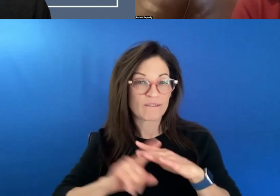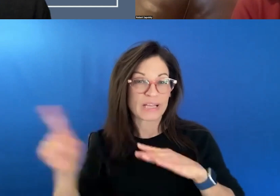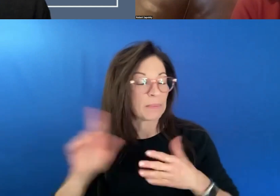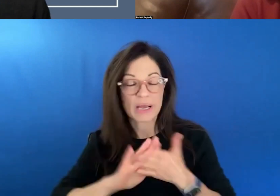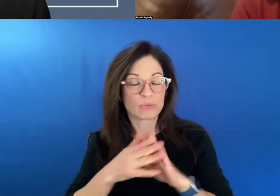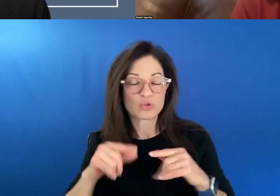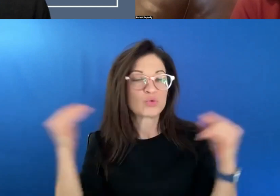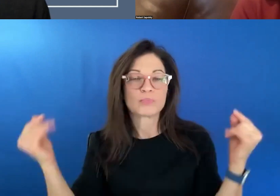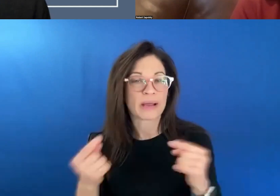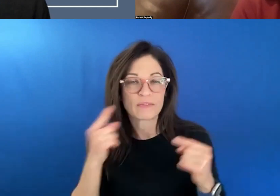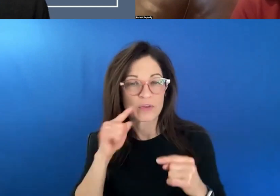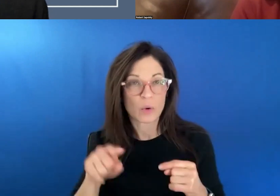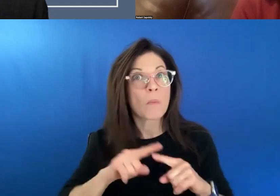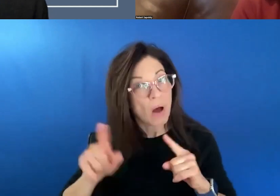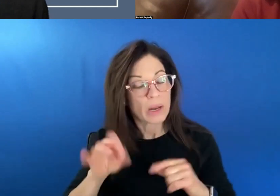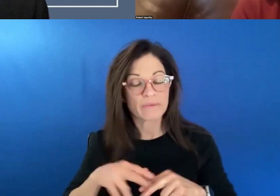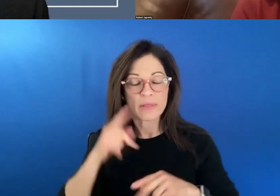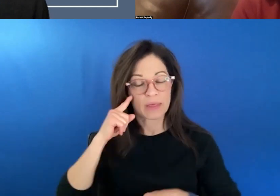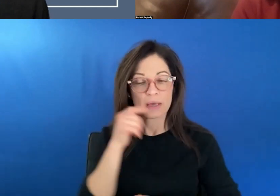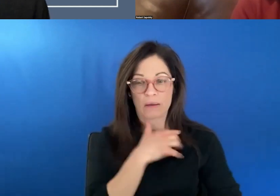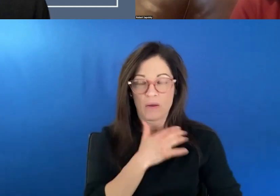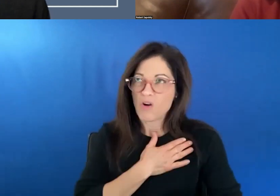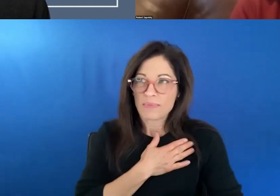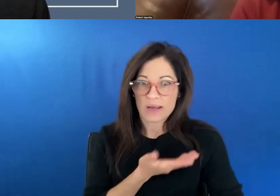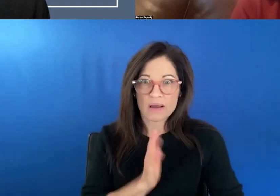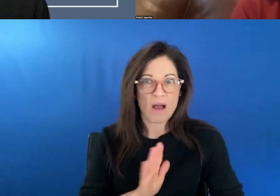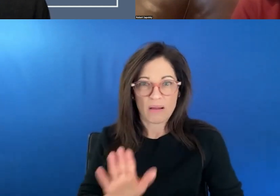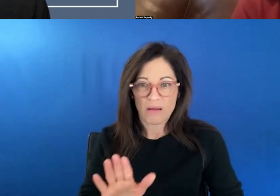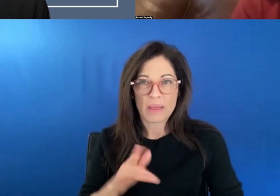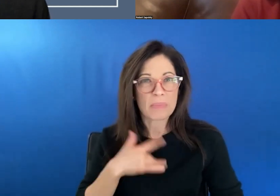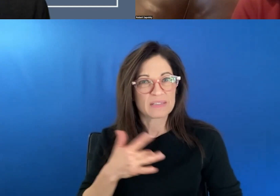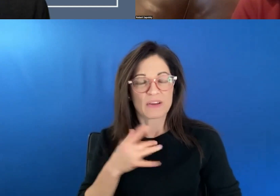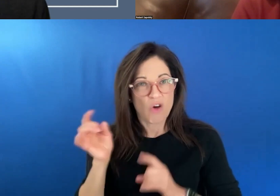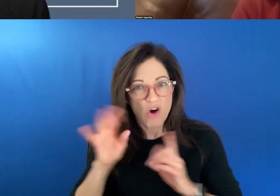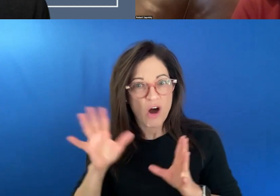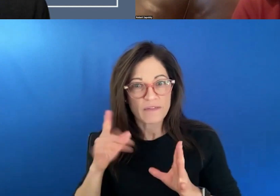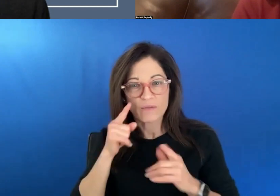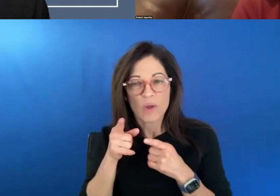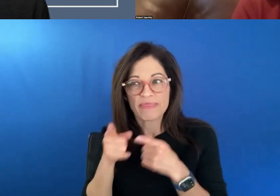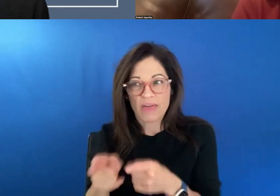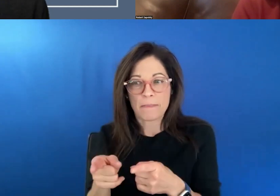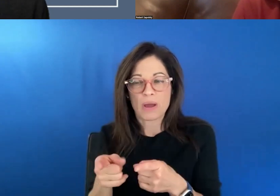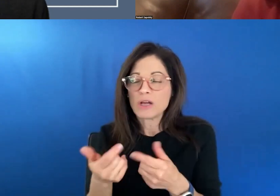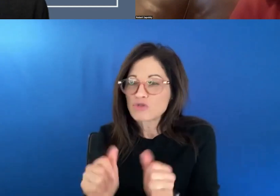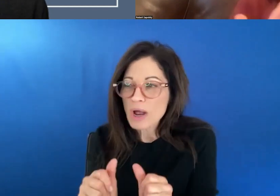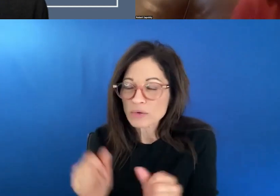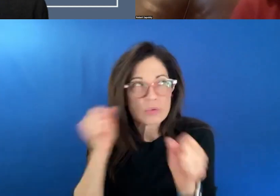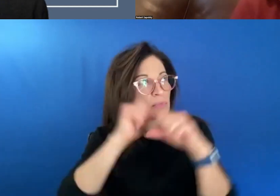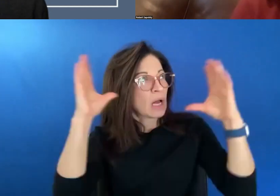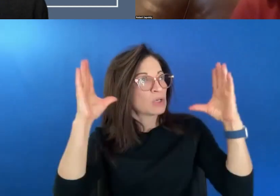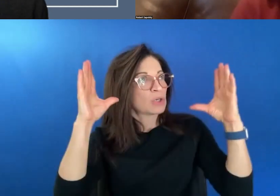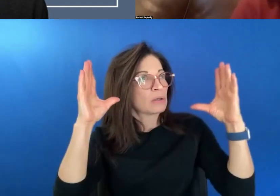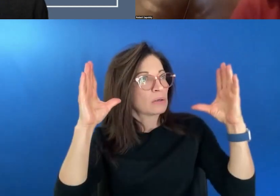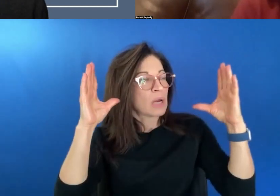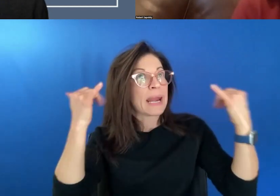painful. If instead you're sitting there saying, oh my God, this must feel so awful for them, let me try to imagine that, that puts